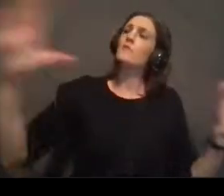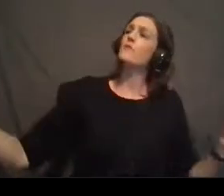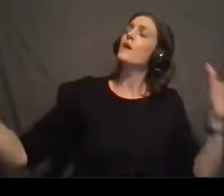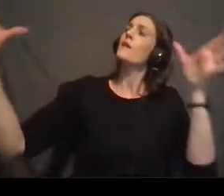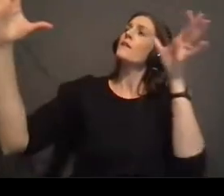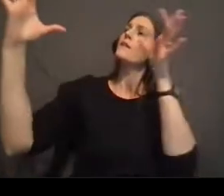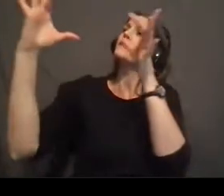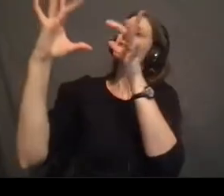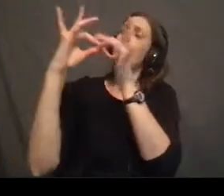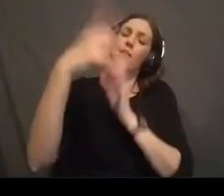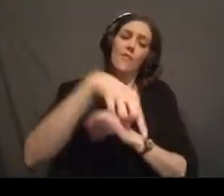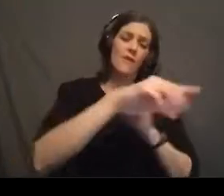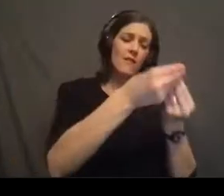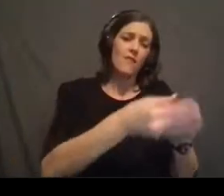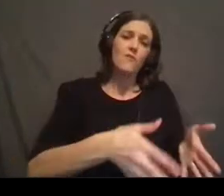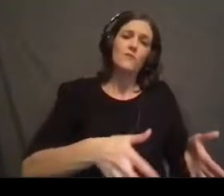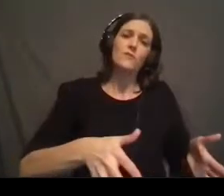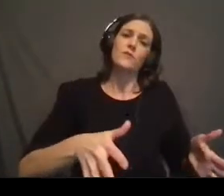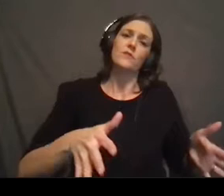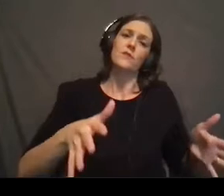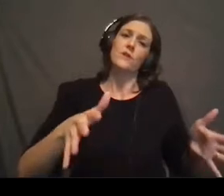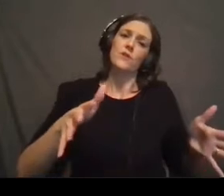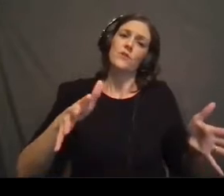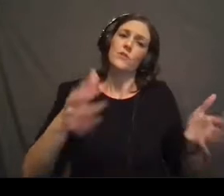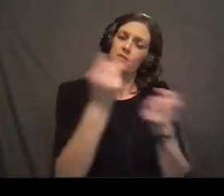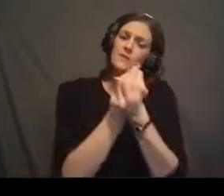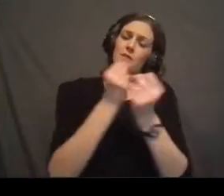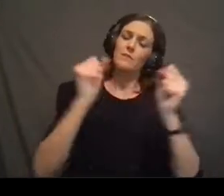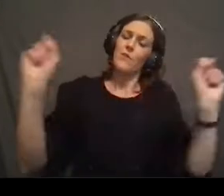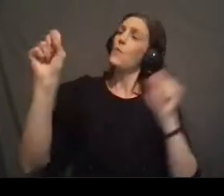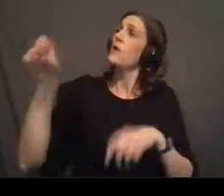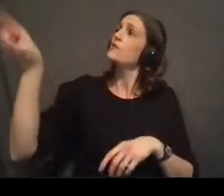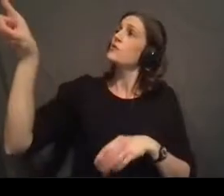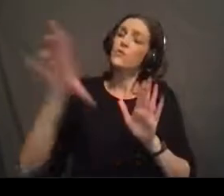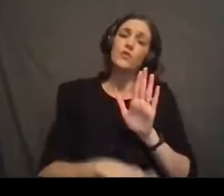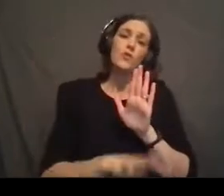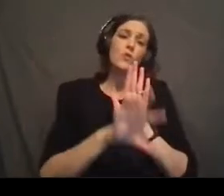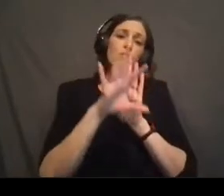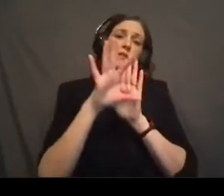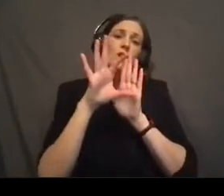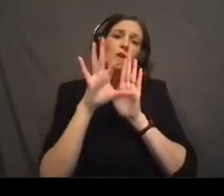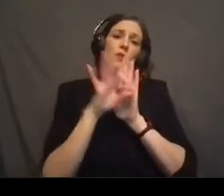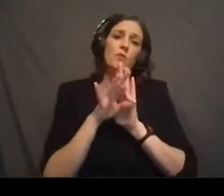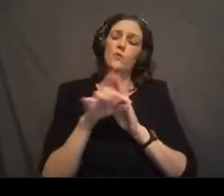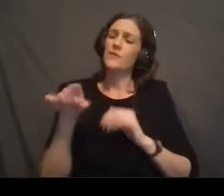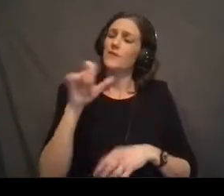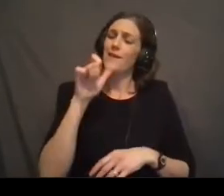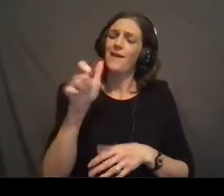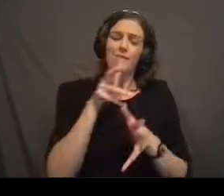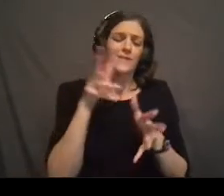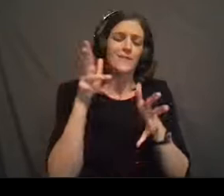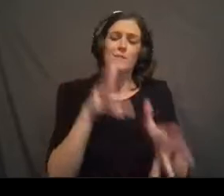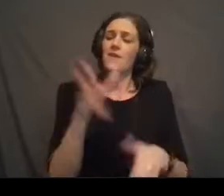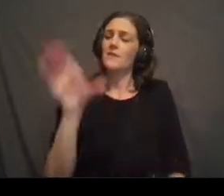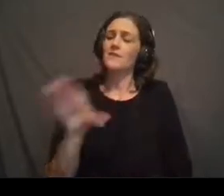and to reconcile the lost, to redeem the ones you've chosen. You did